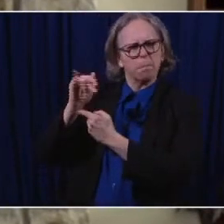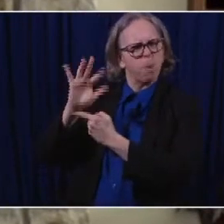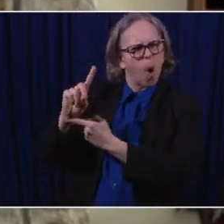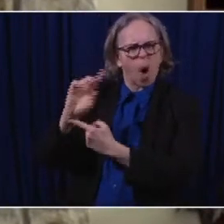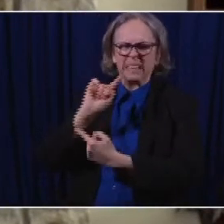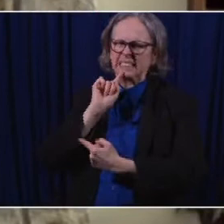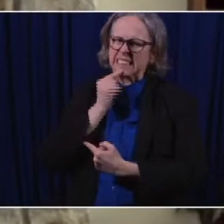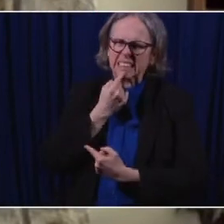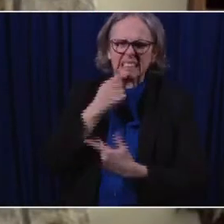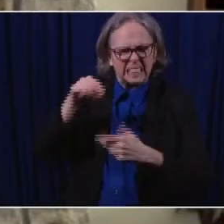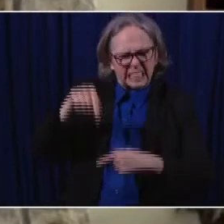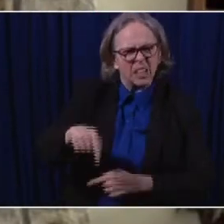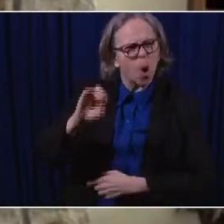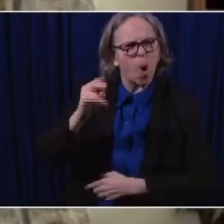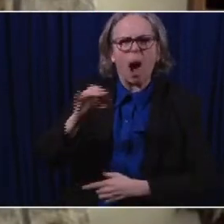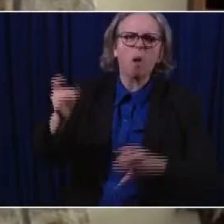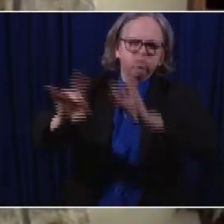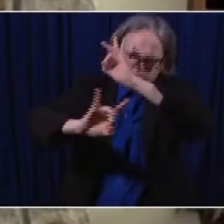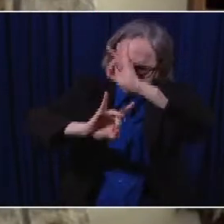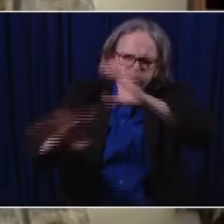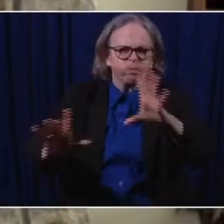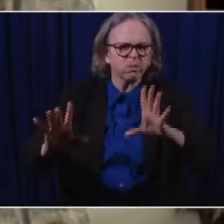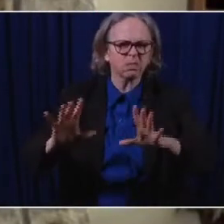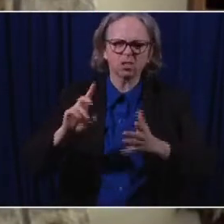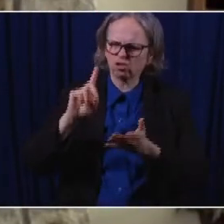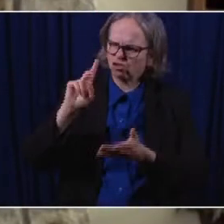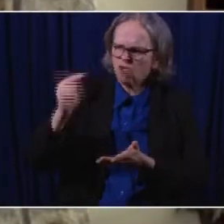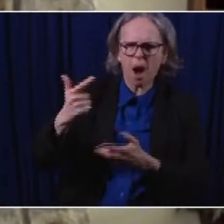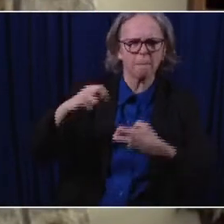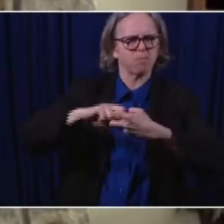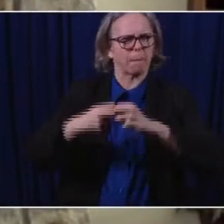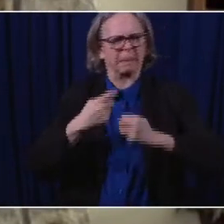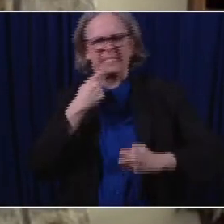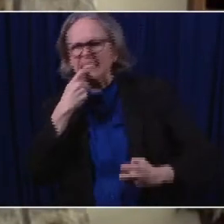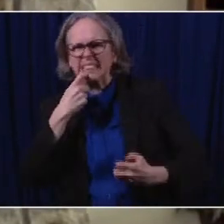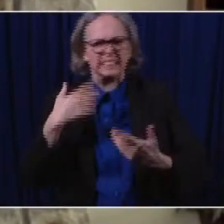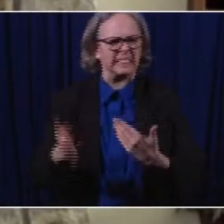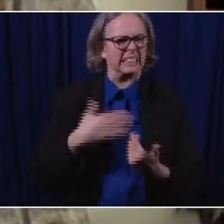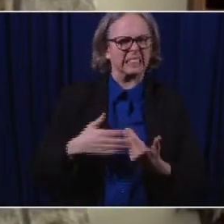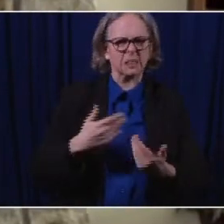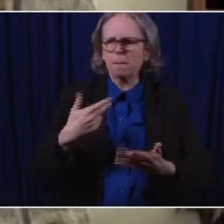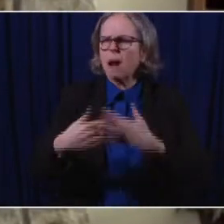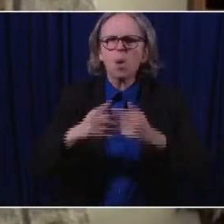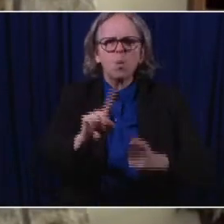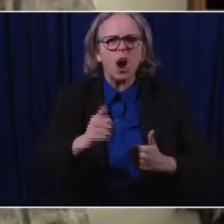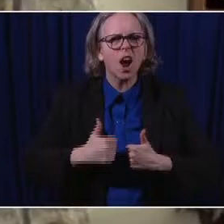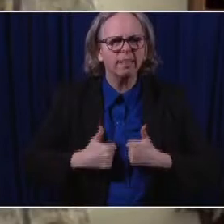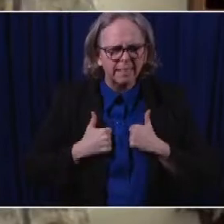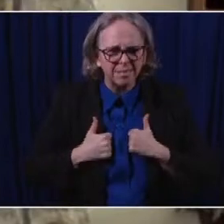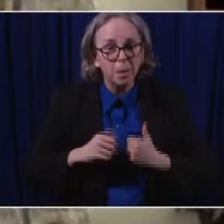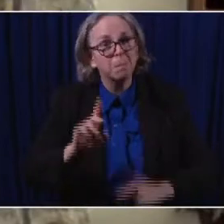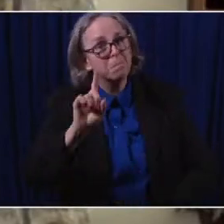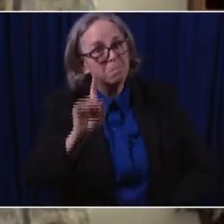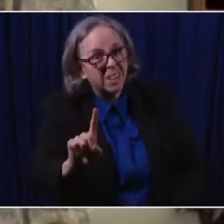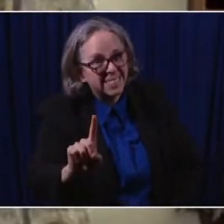disorder. But as we've learned, by working together, we can be stronger. And that's what this One Ohio plan does.